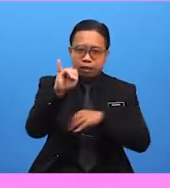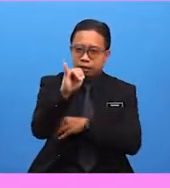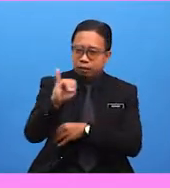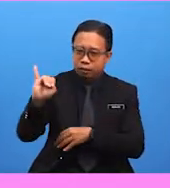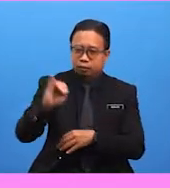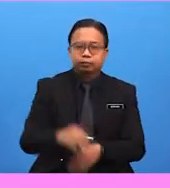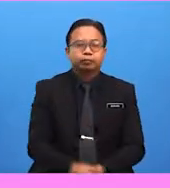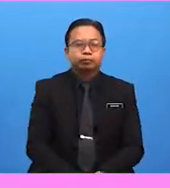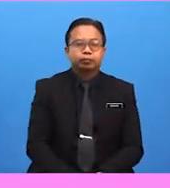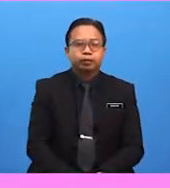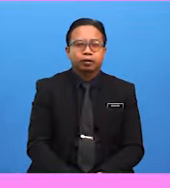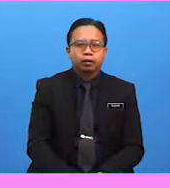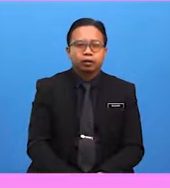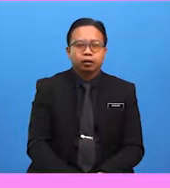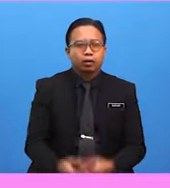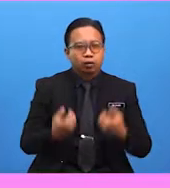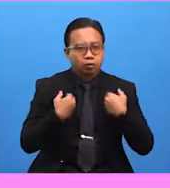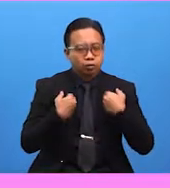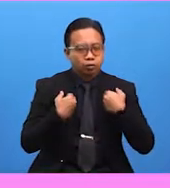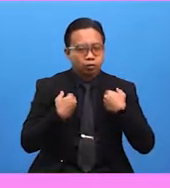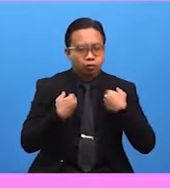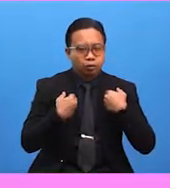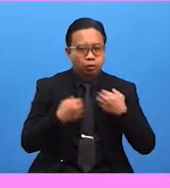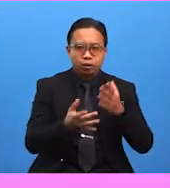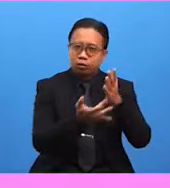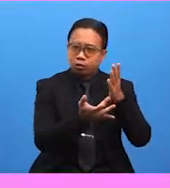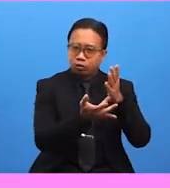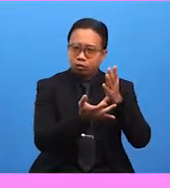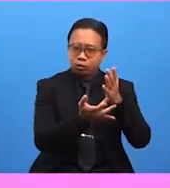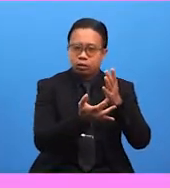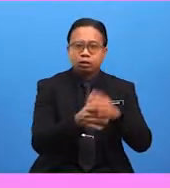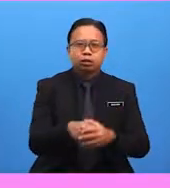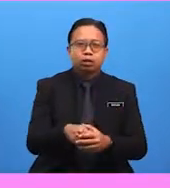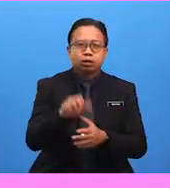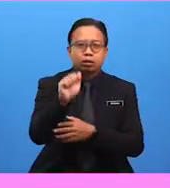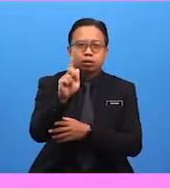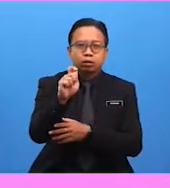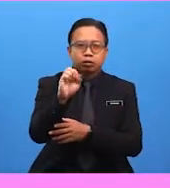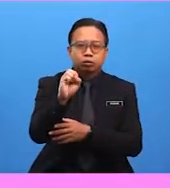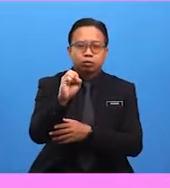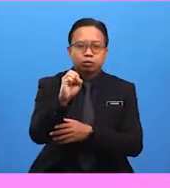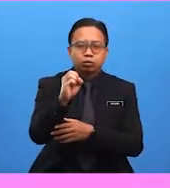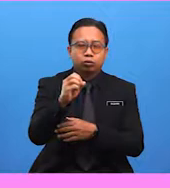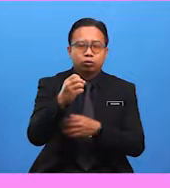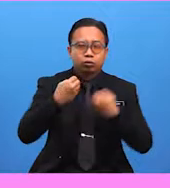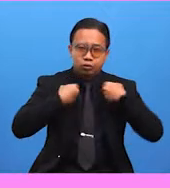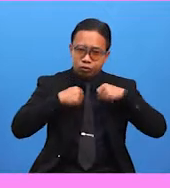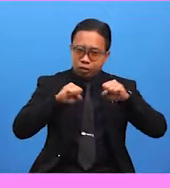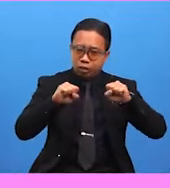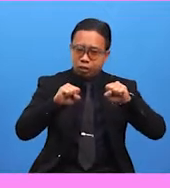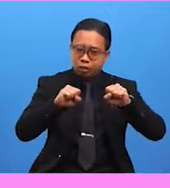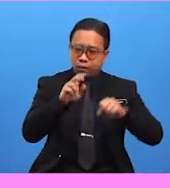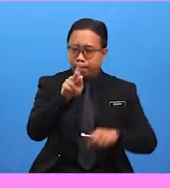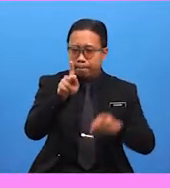Although there is so much technology that has automated sales, people